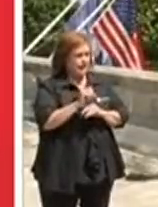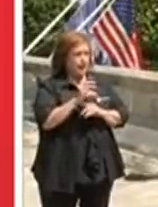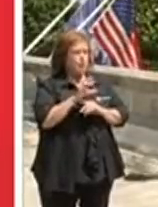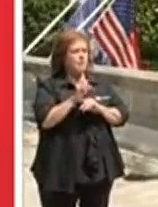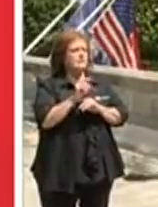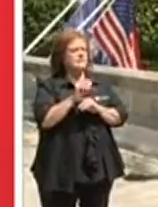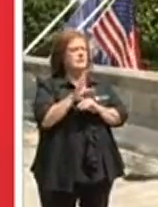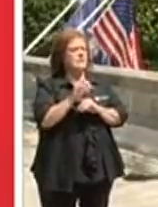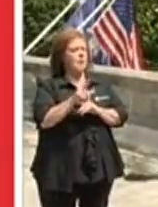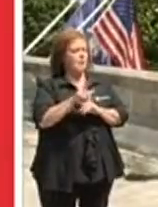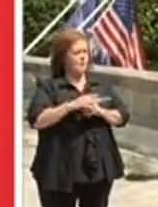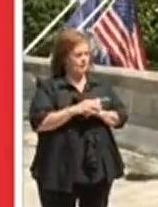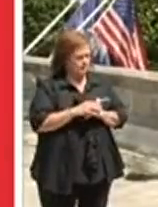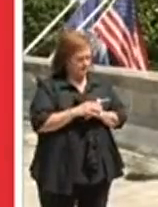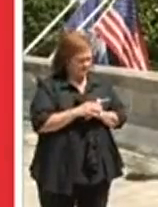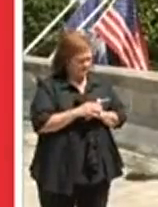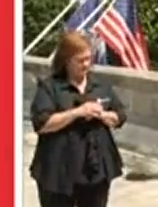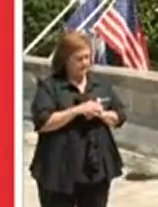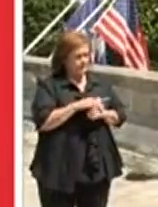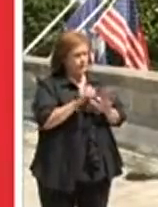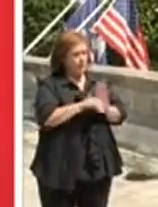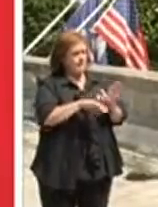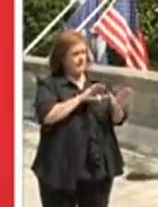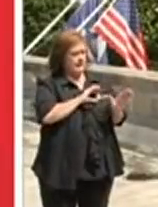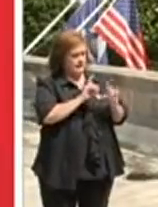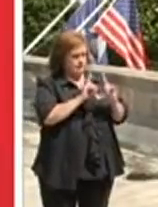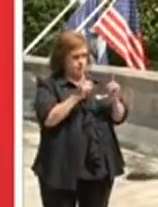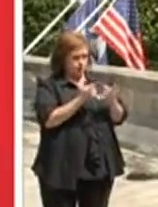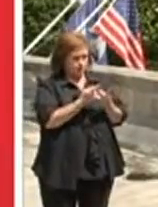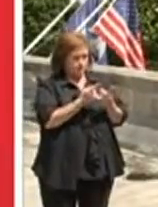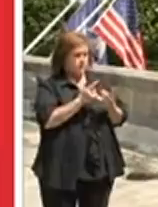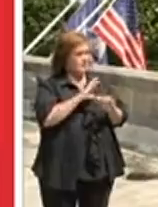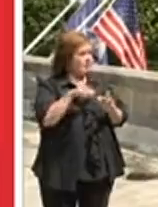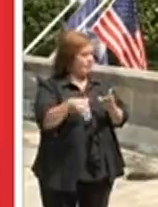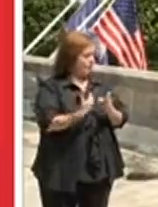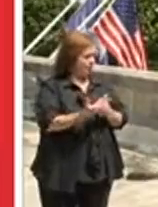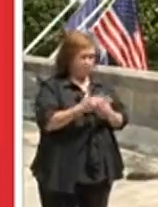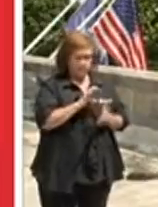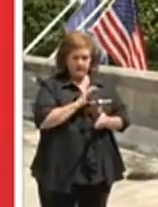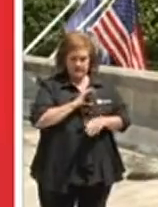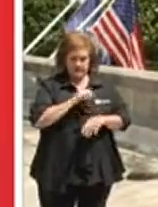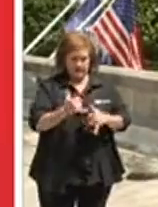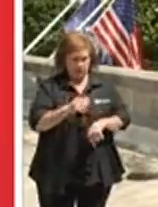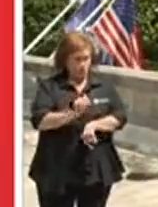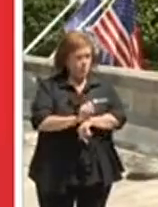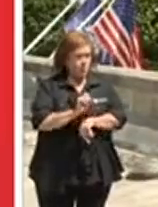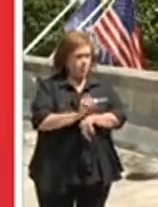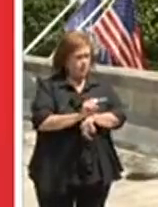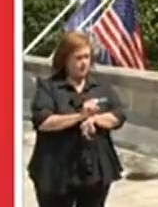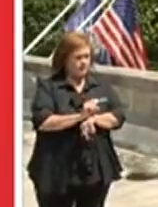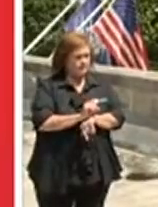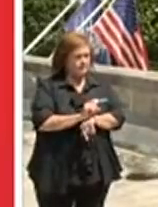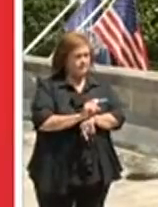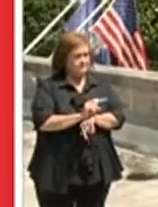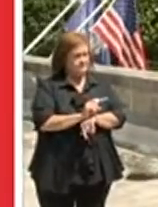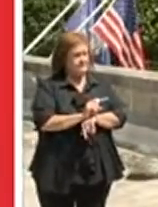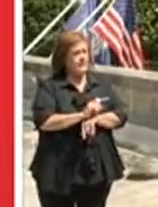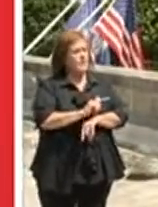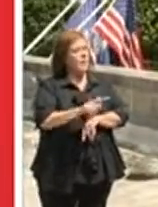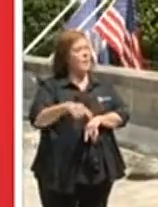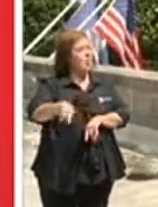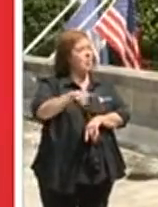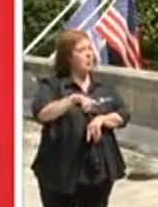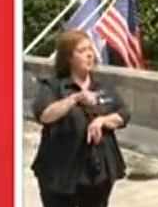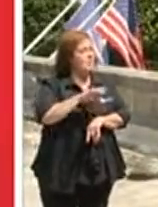Cristobal. New Orleans Police Department is currently at full staff, full strength. Any and all officers who